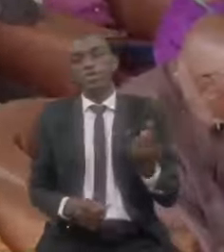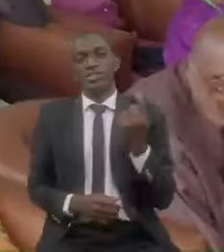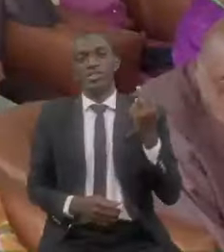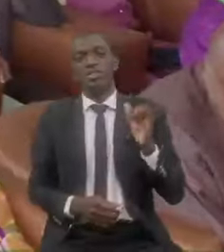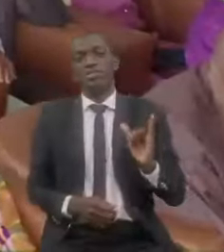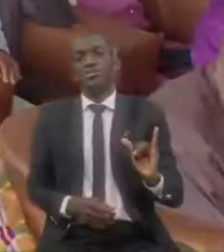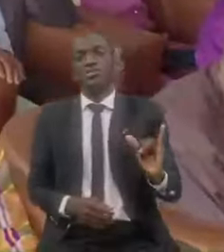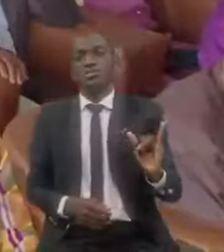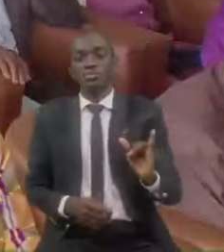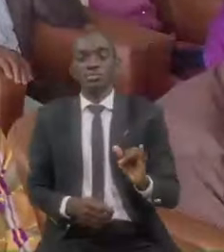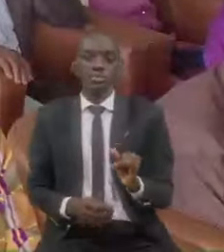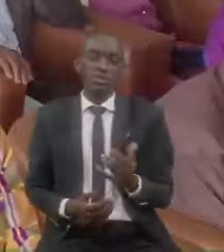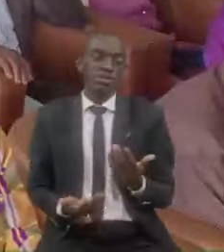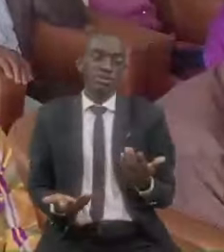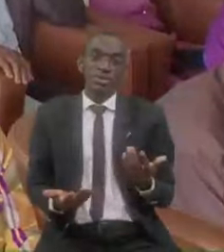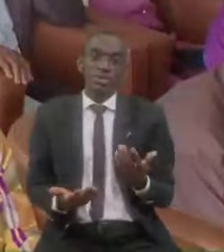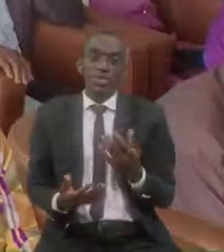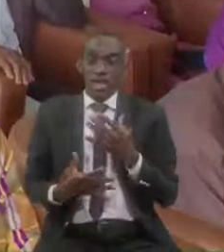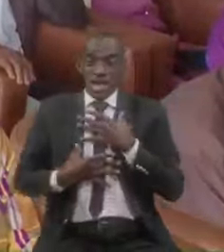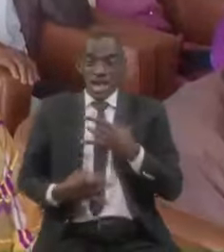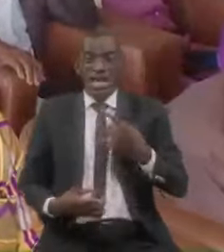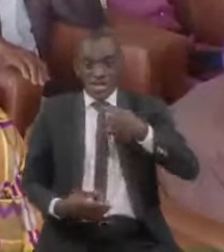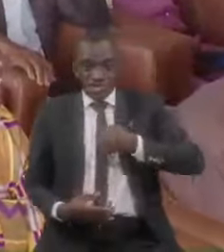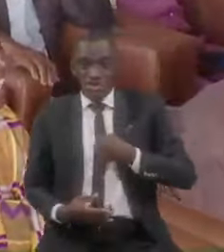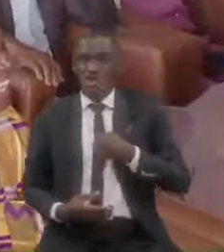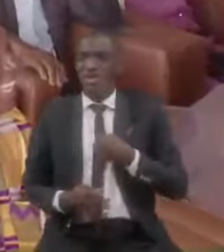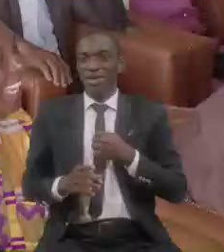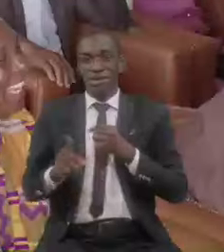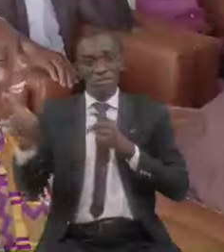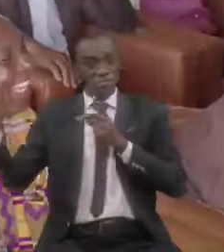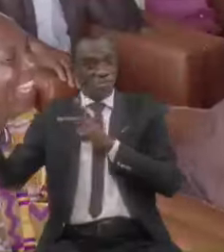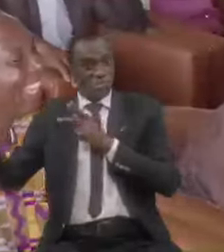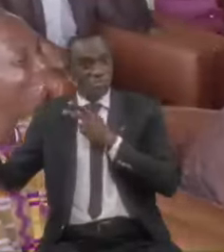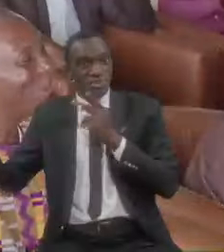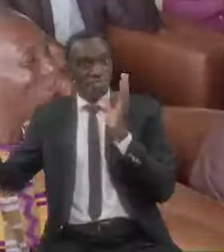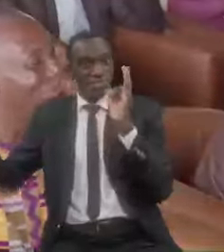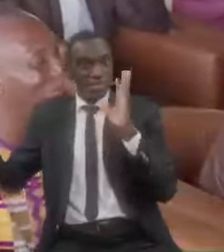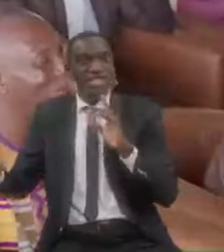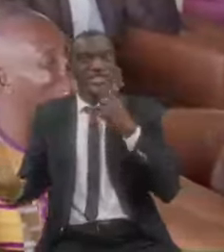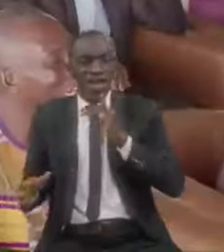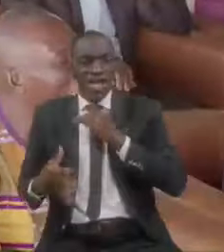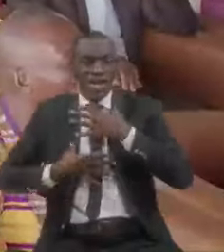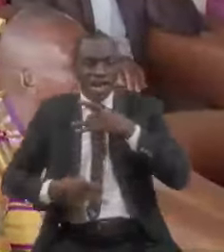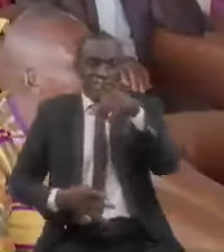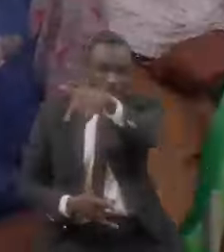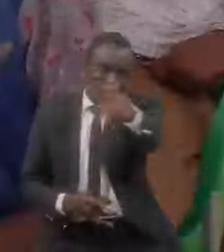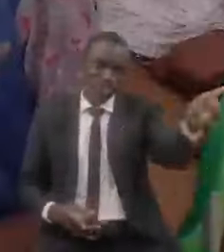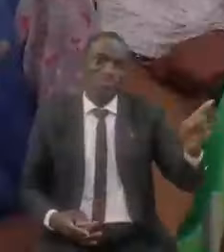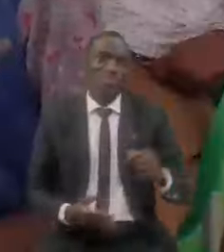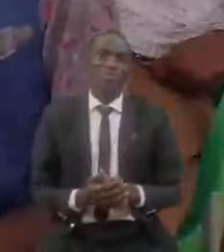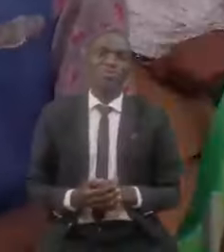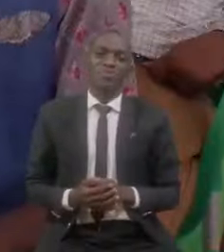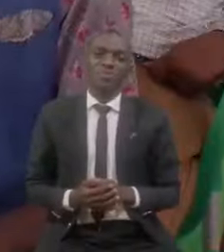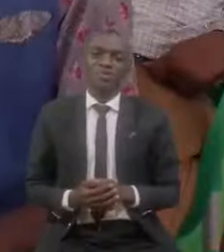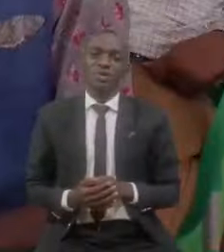Like me, because I like you. I said I like you. I like